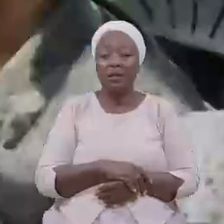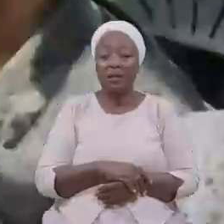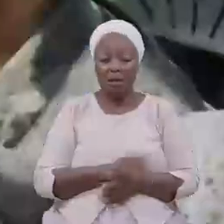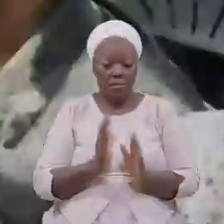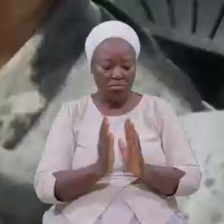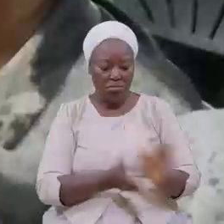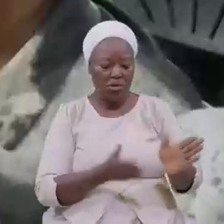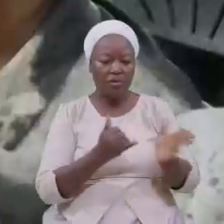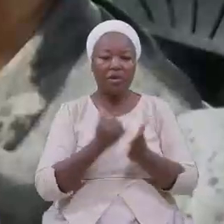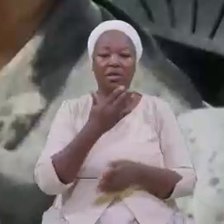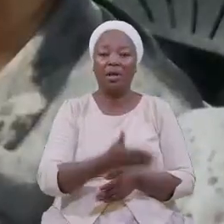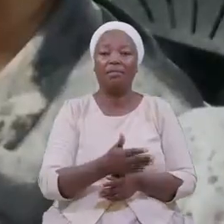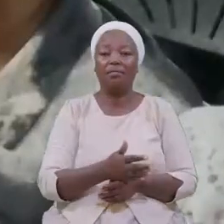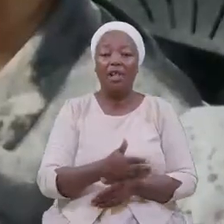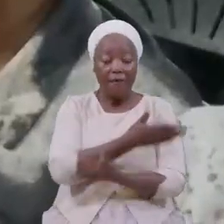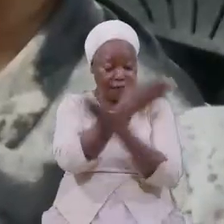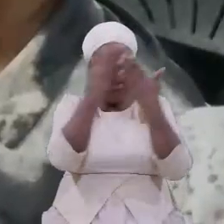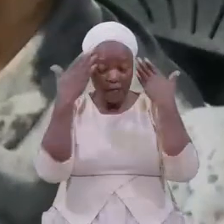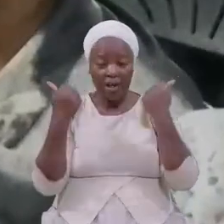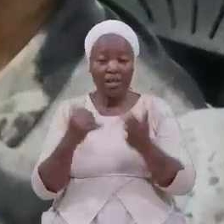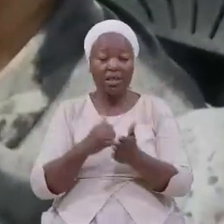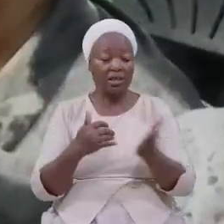there. Forget it there.